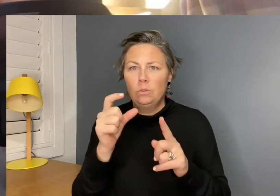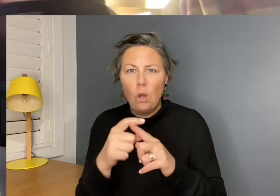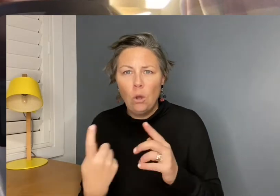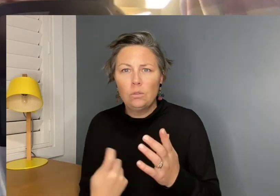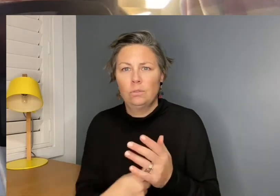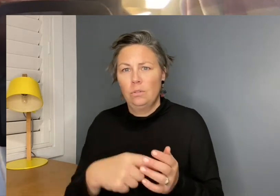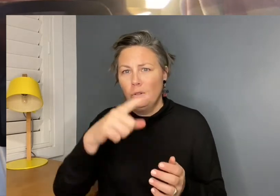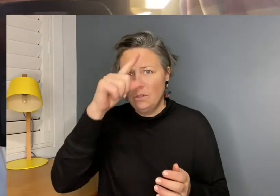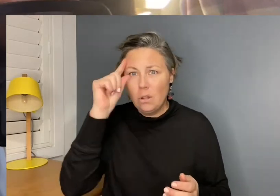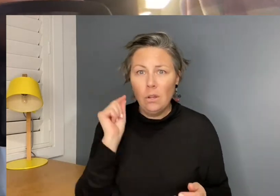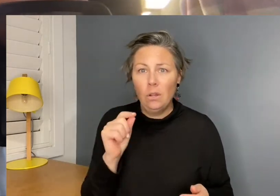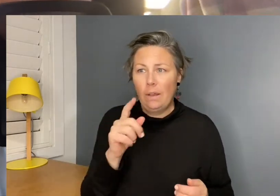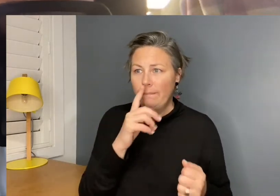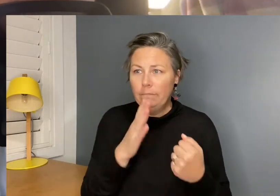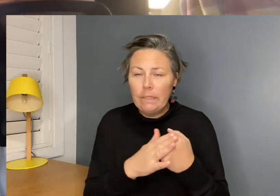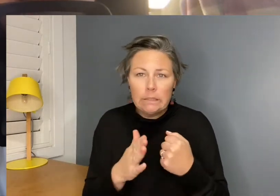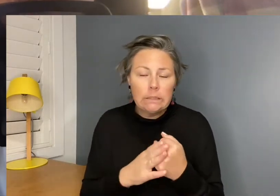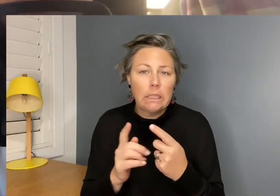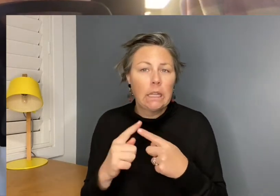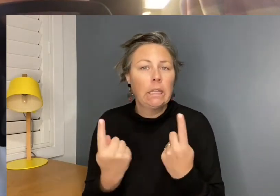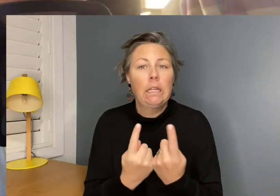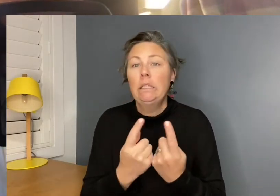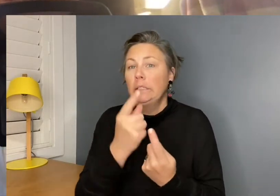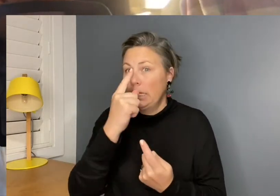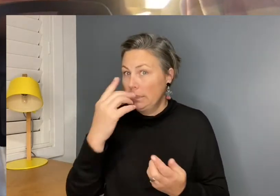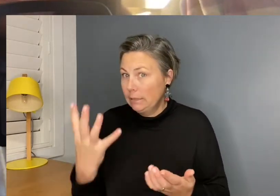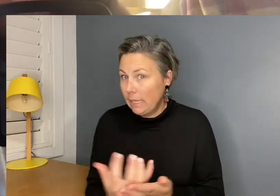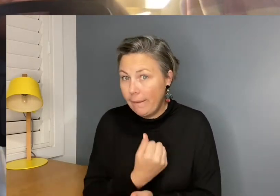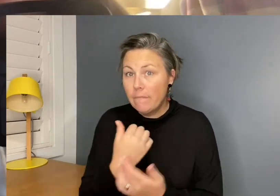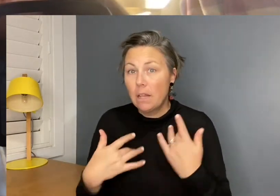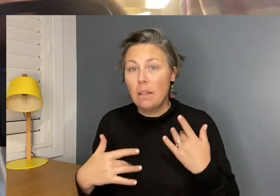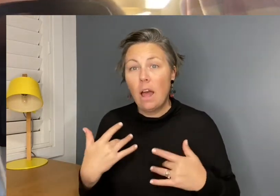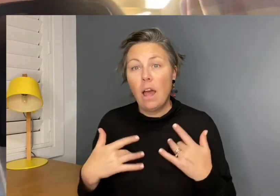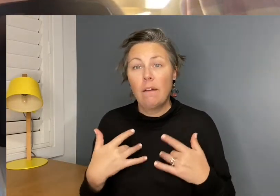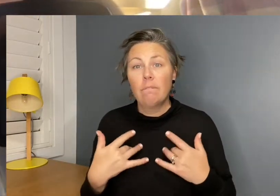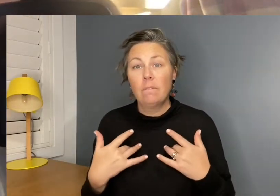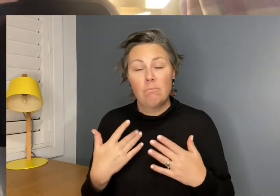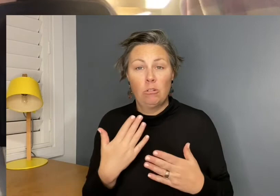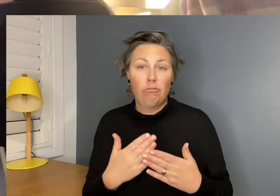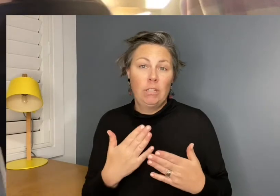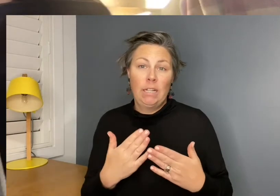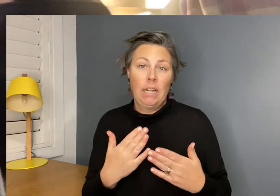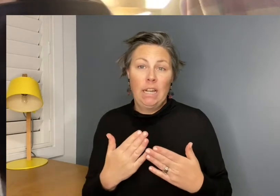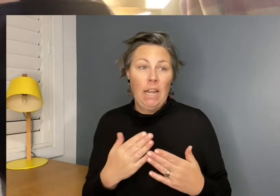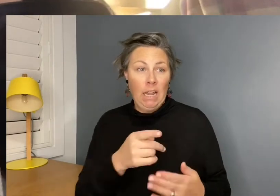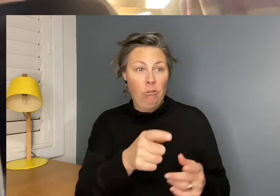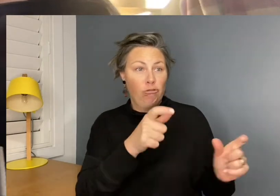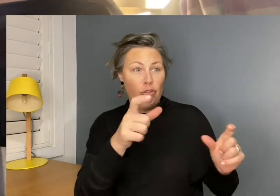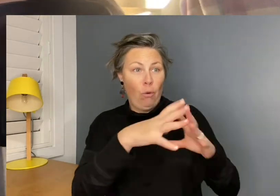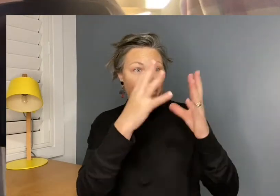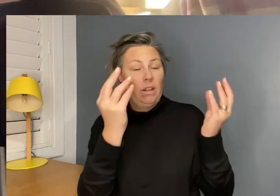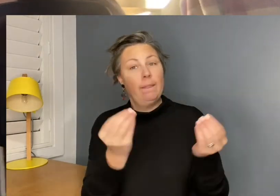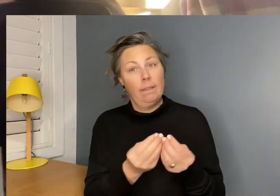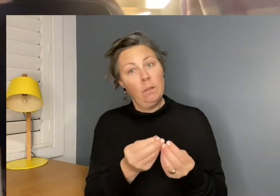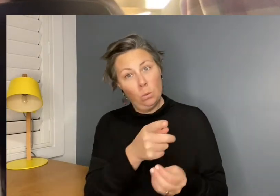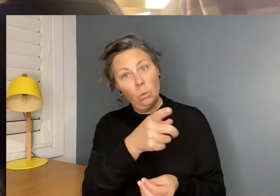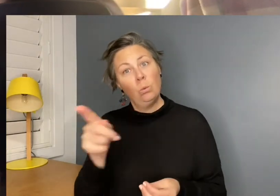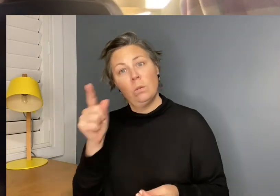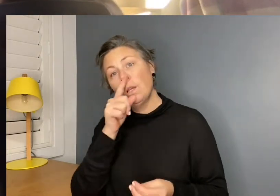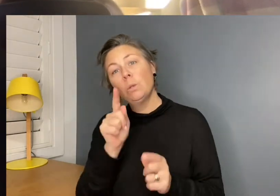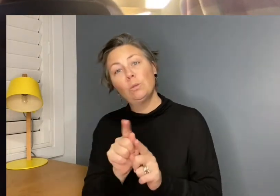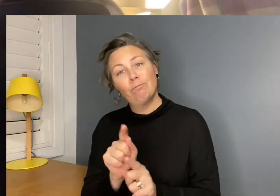fix any issues and save lives. But it's also up to the individual. It's up to you.